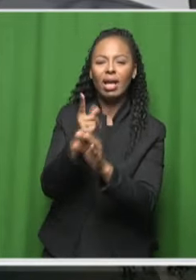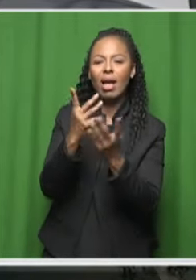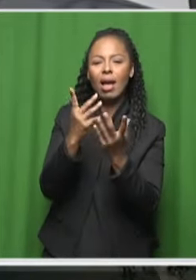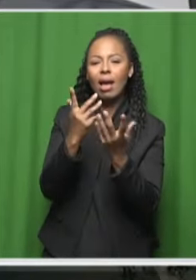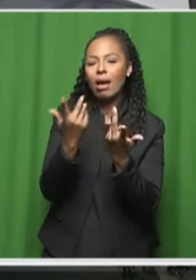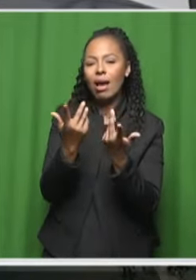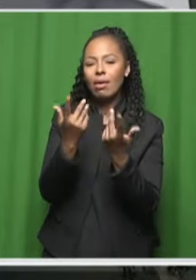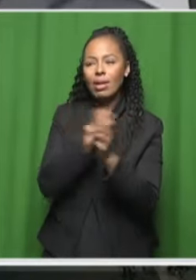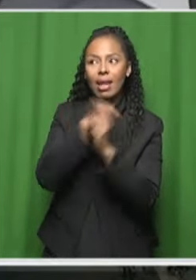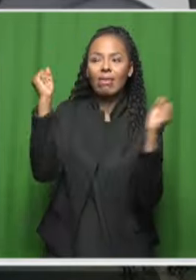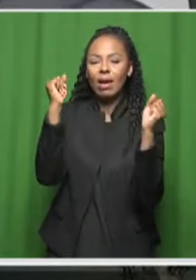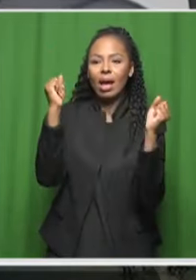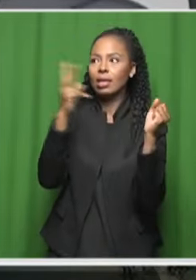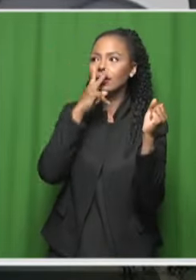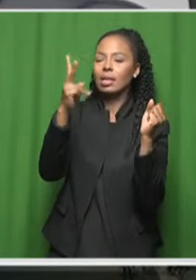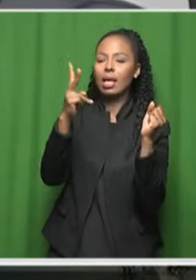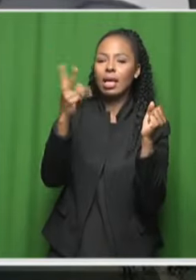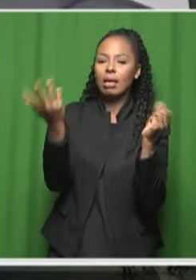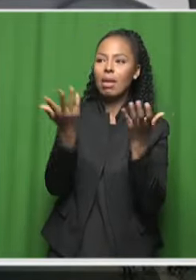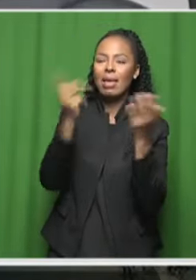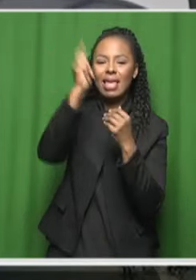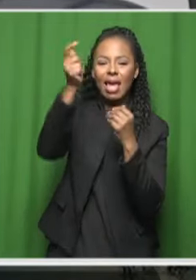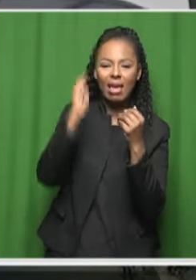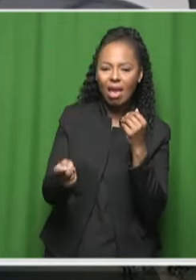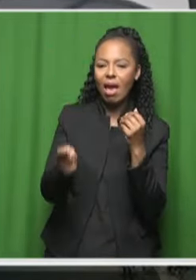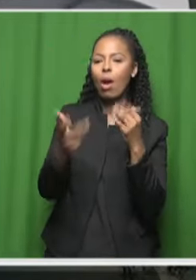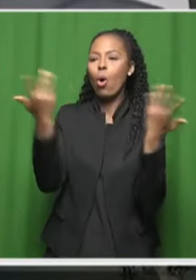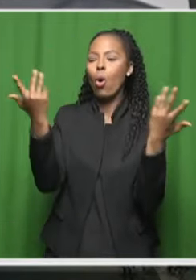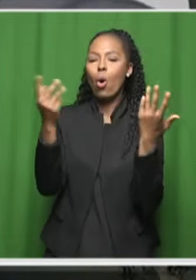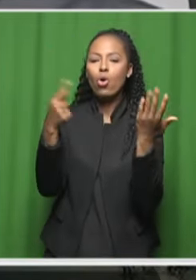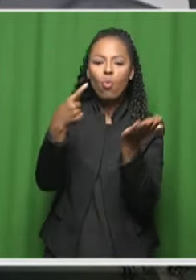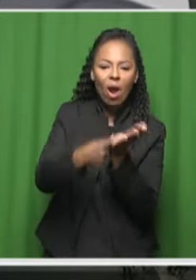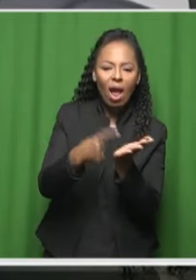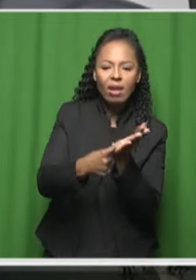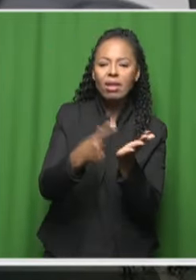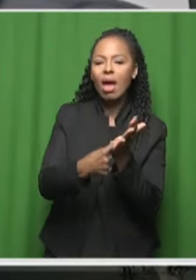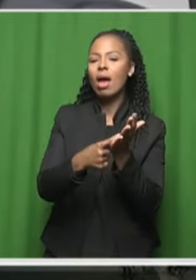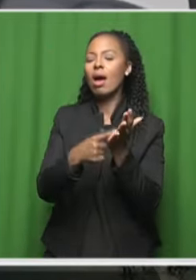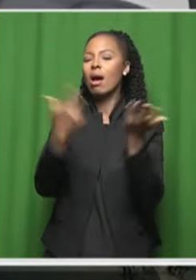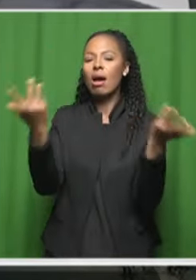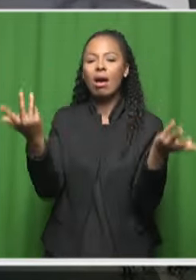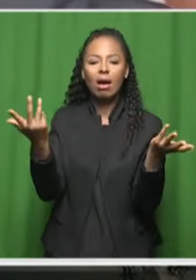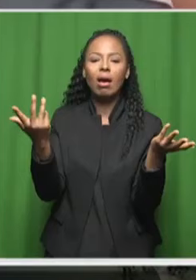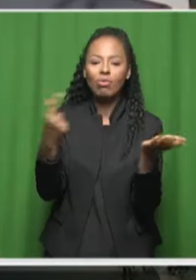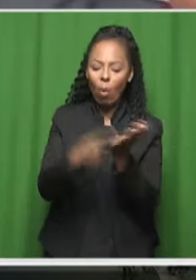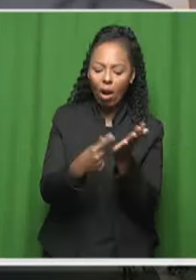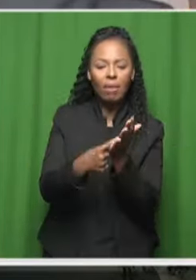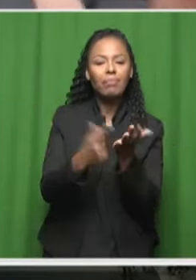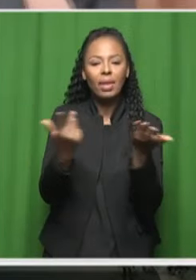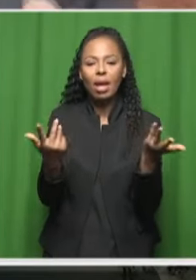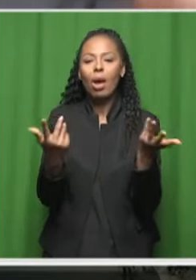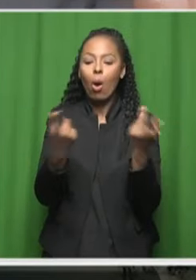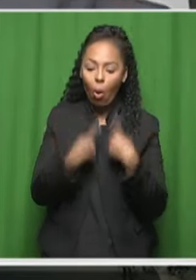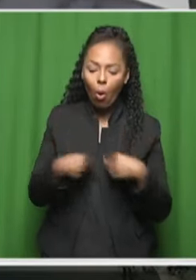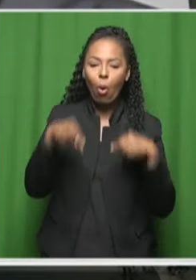seen it anywhere, even in Kenya, for example, or in Uganda. So we are all prone to these attacks. As